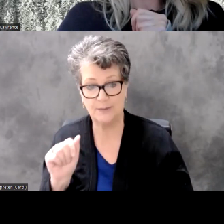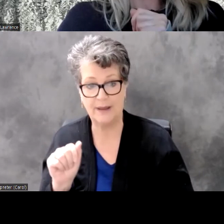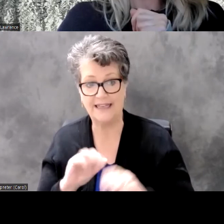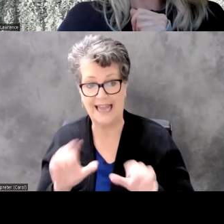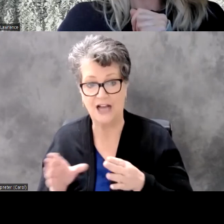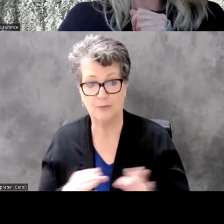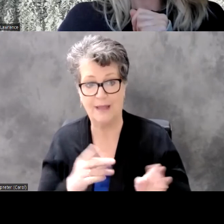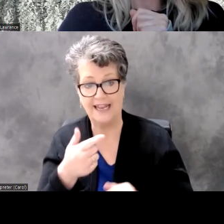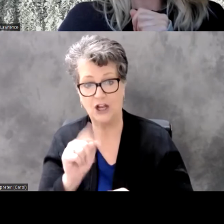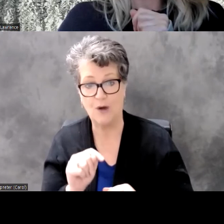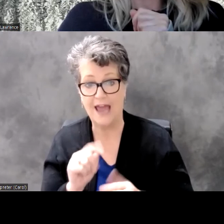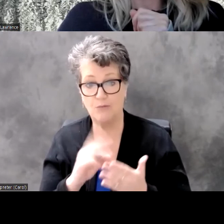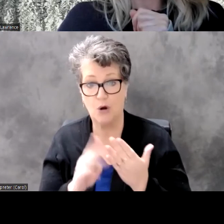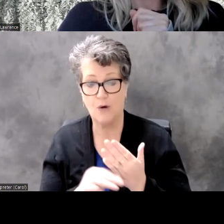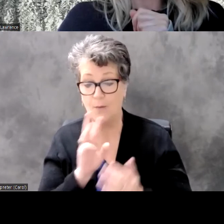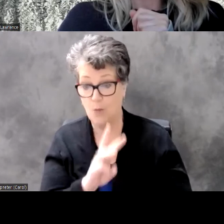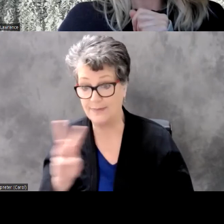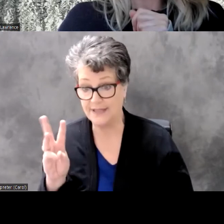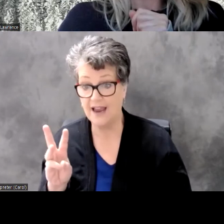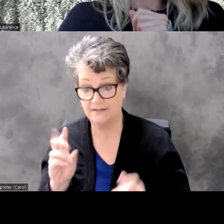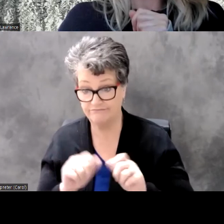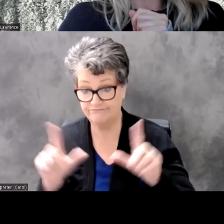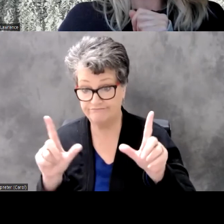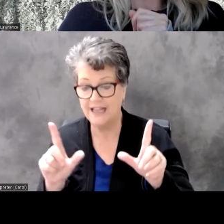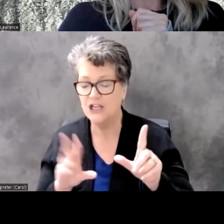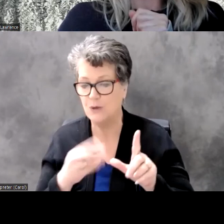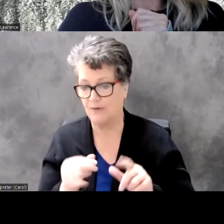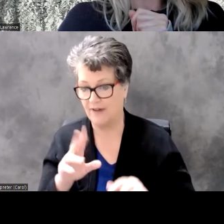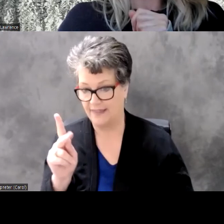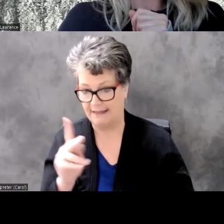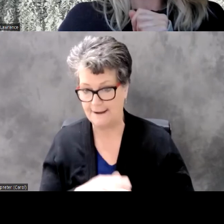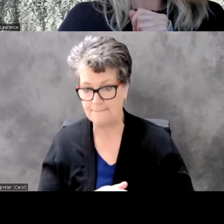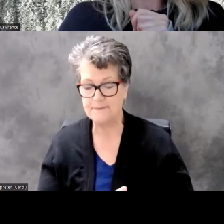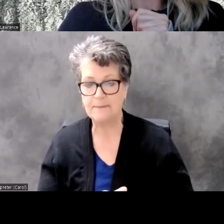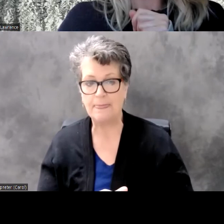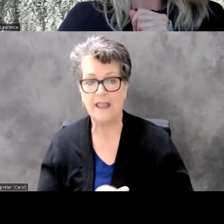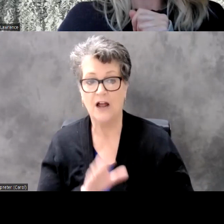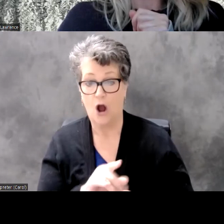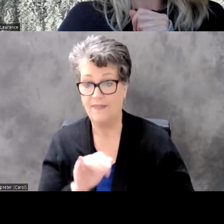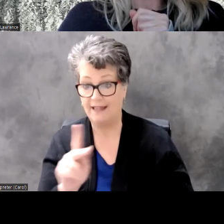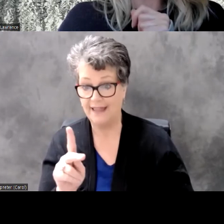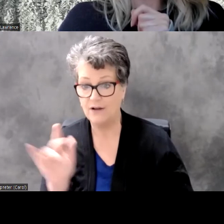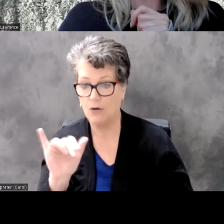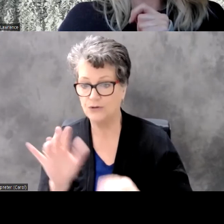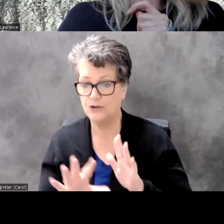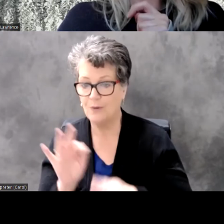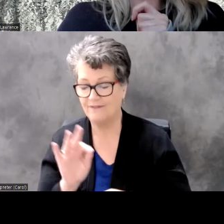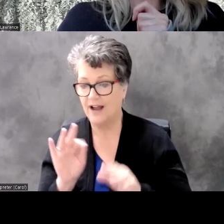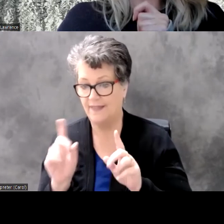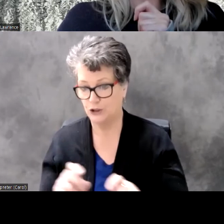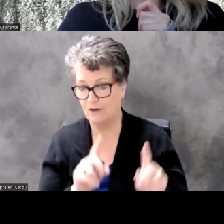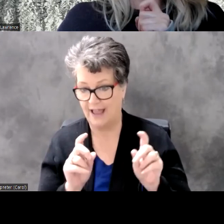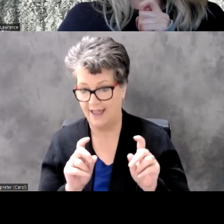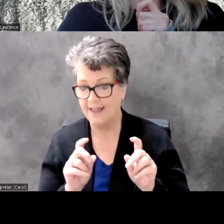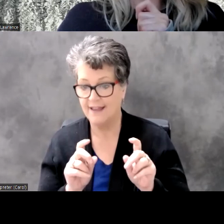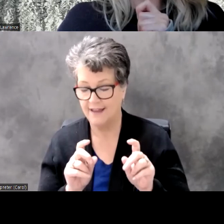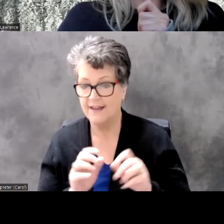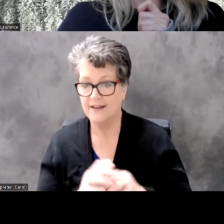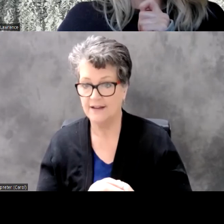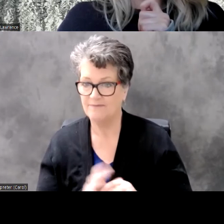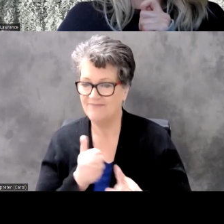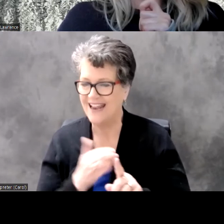Grant Program website, and so I provided the link there. On that link, you will also find the survey that essentially has